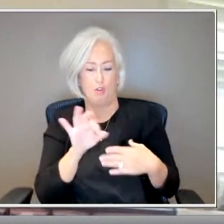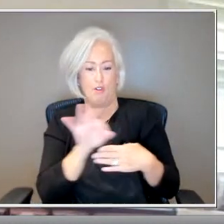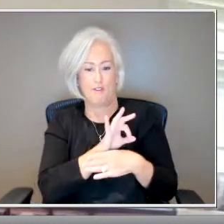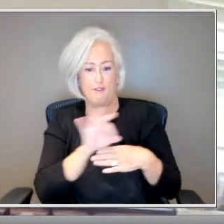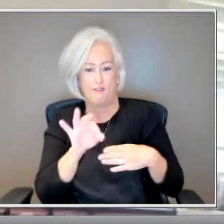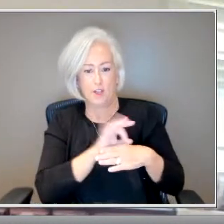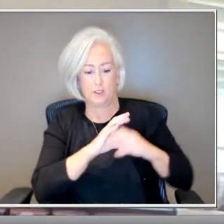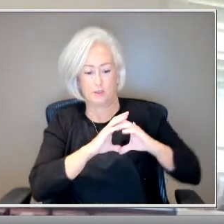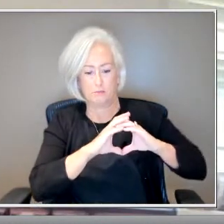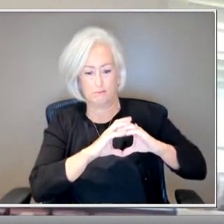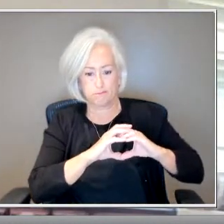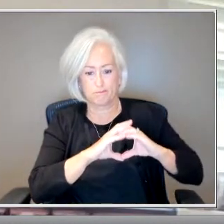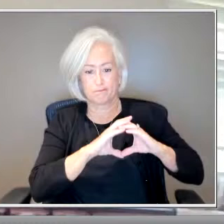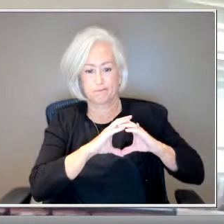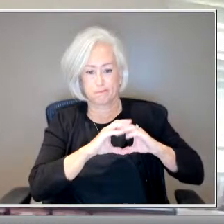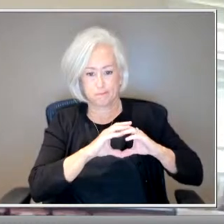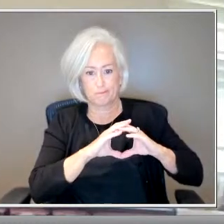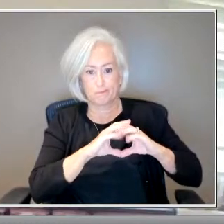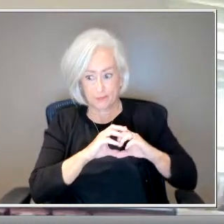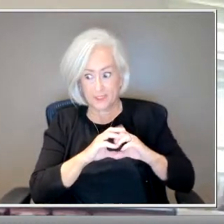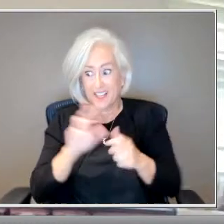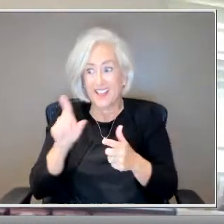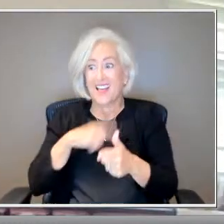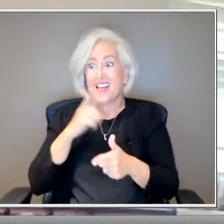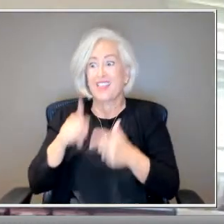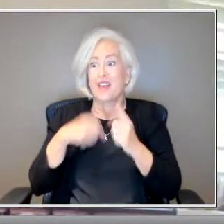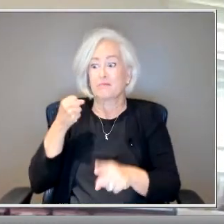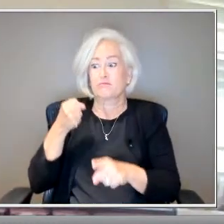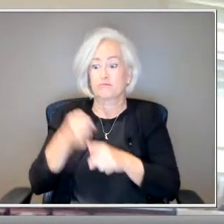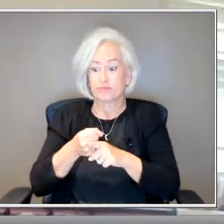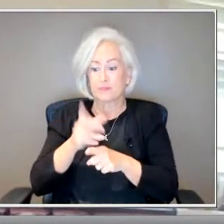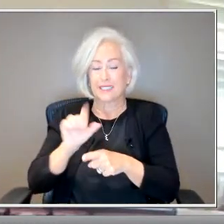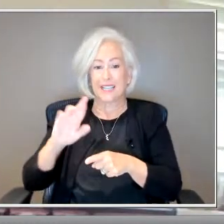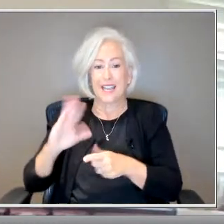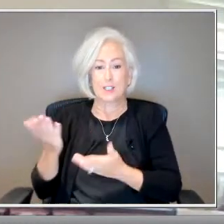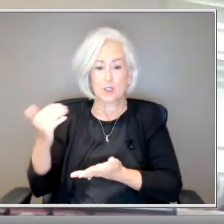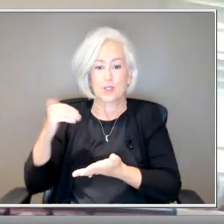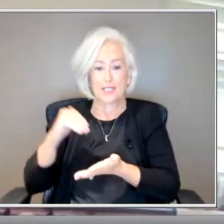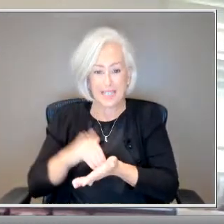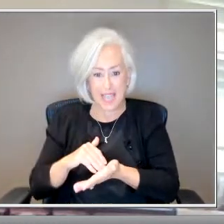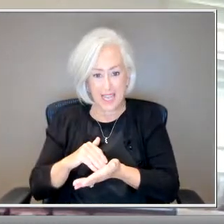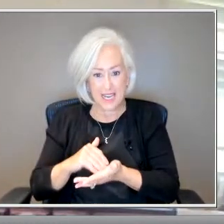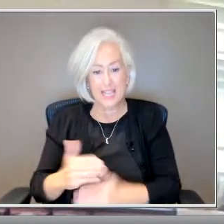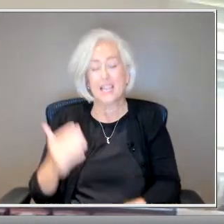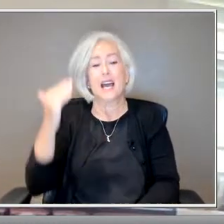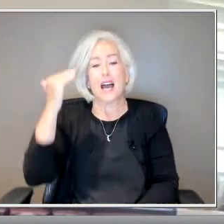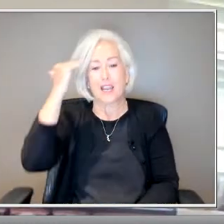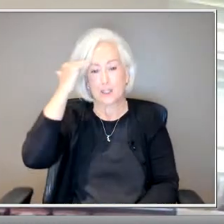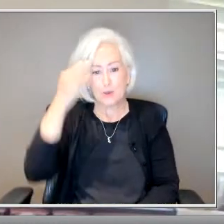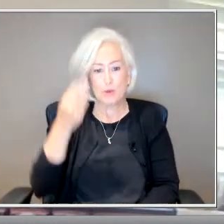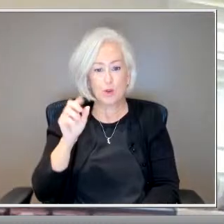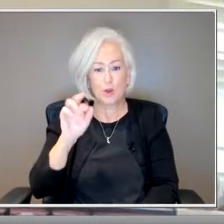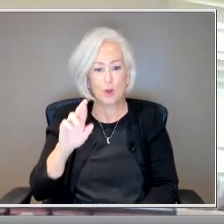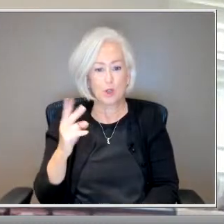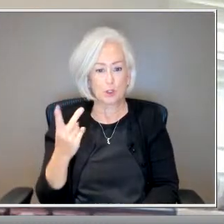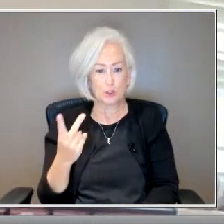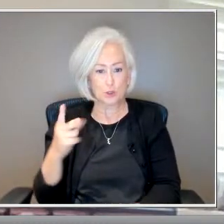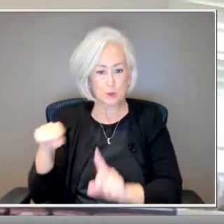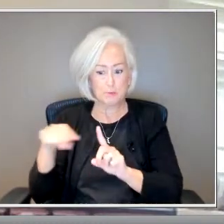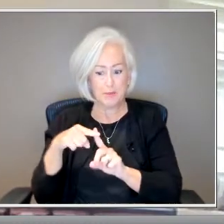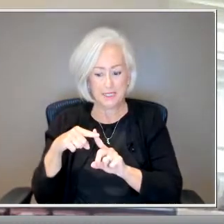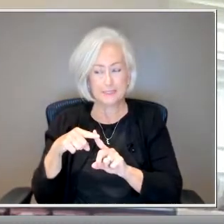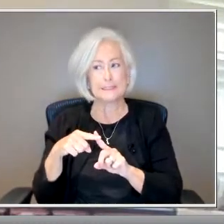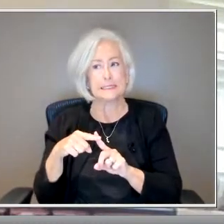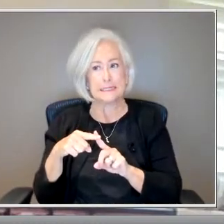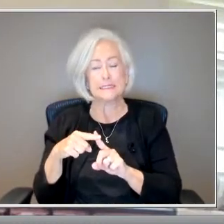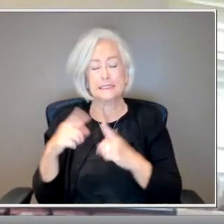I found out that I had cancer again and I knew that it was HER2 positive, that was pretty concerning because I knew that my heart